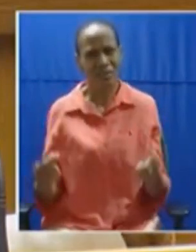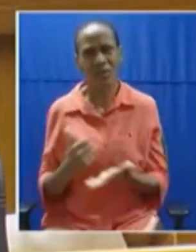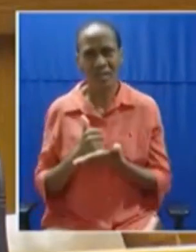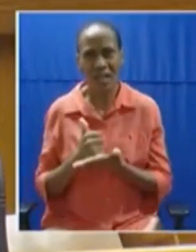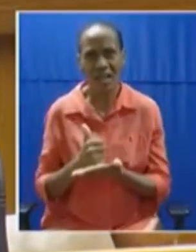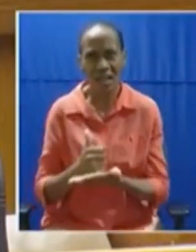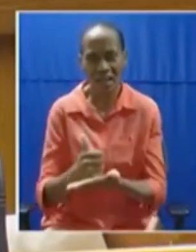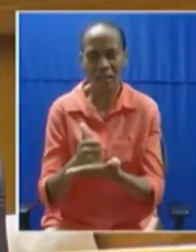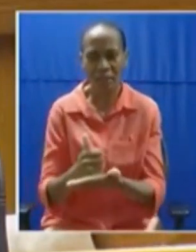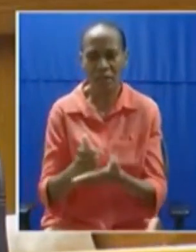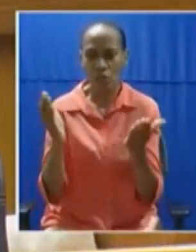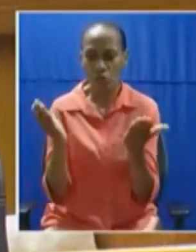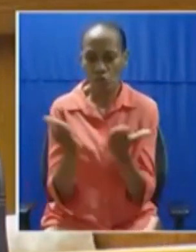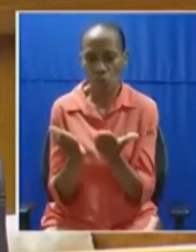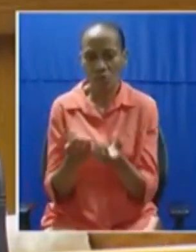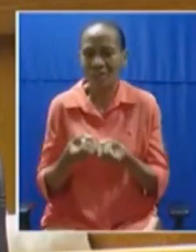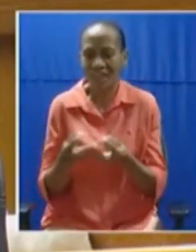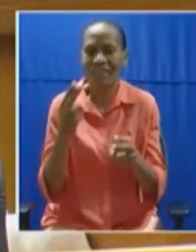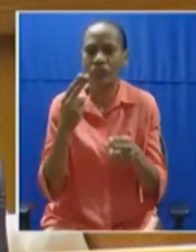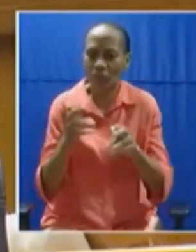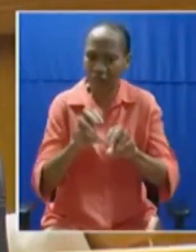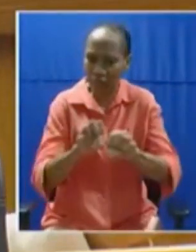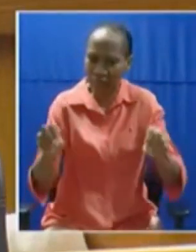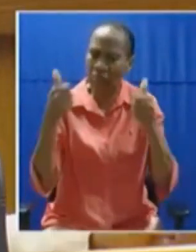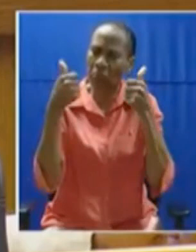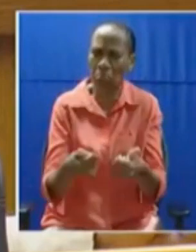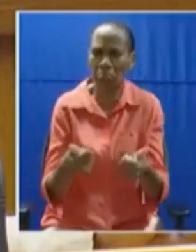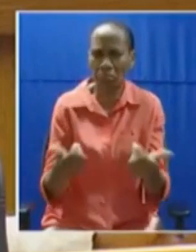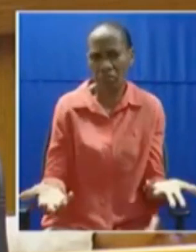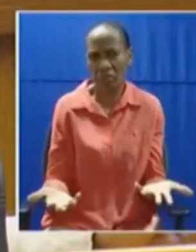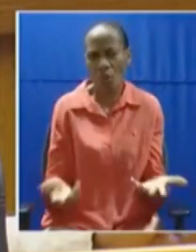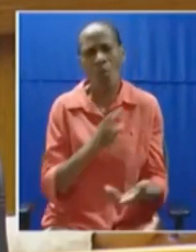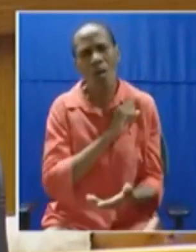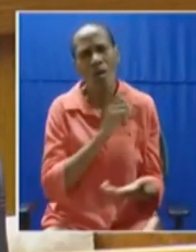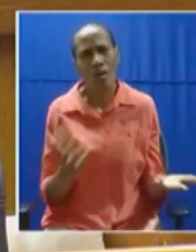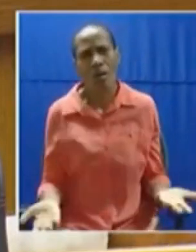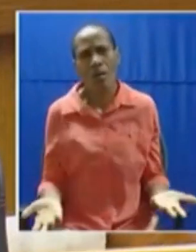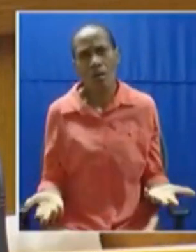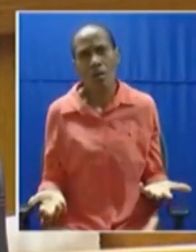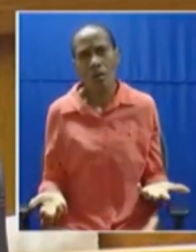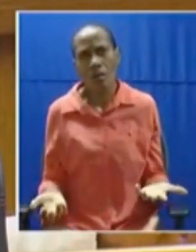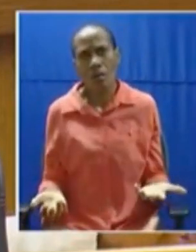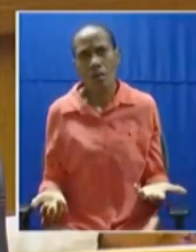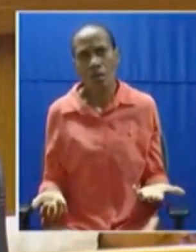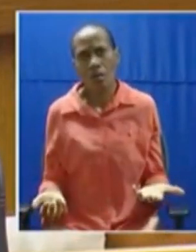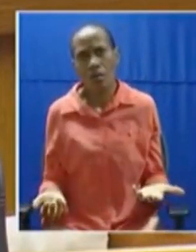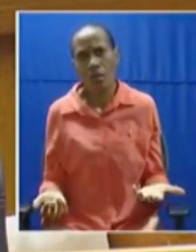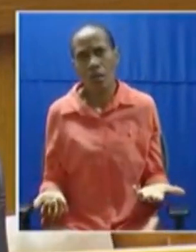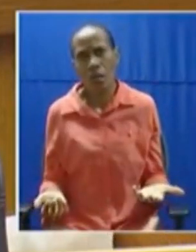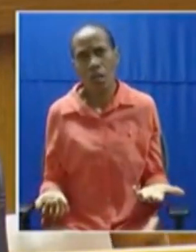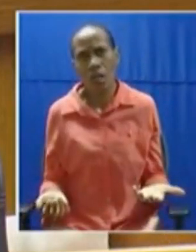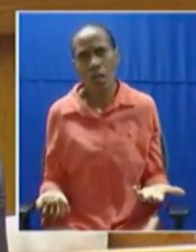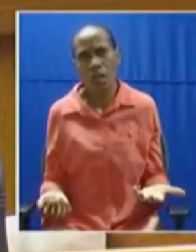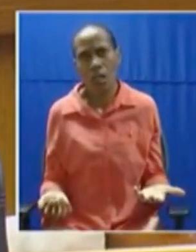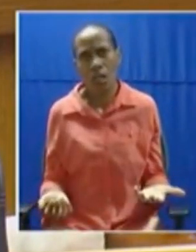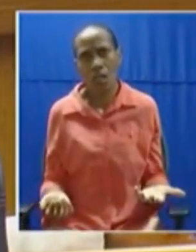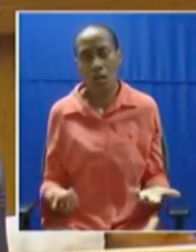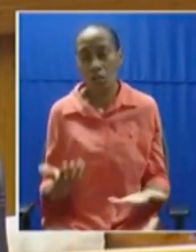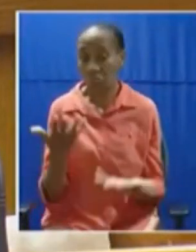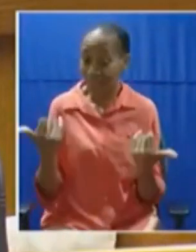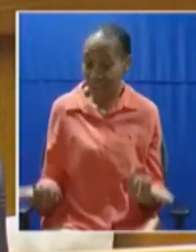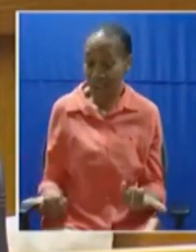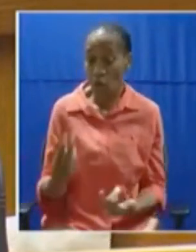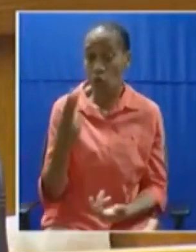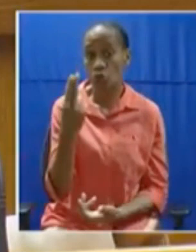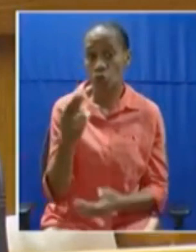decent sanitation. Not only because of the tragedy of losing 2 learners